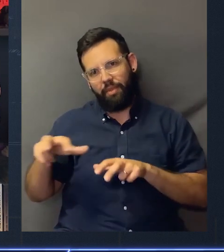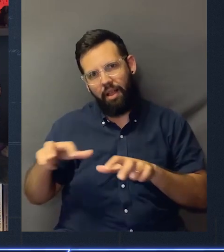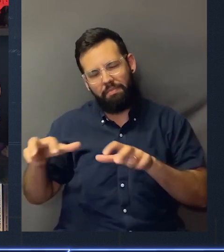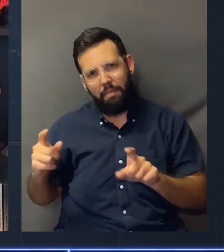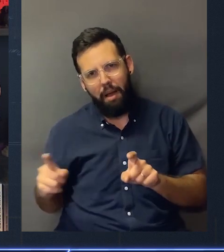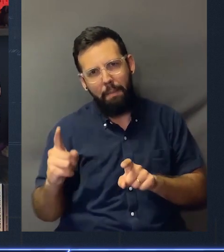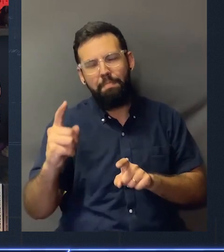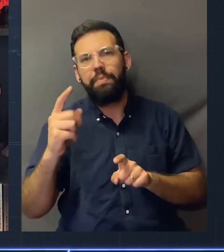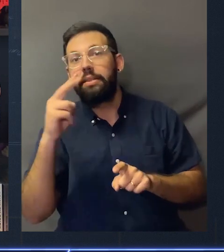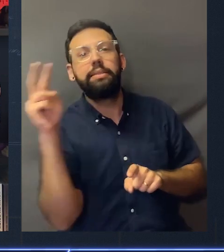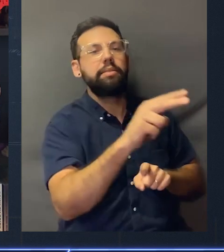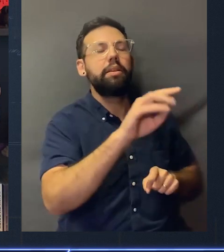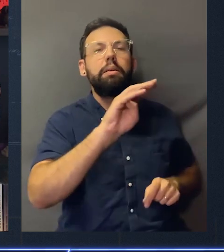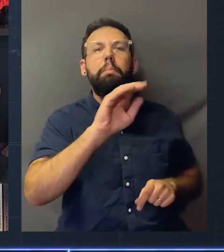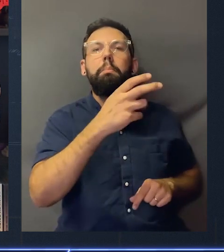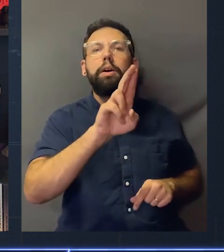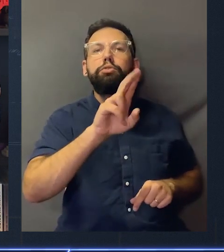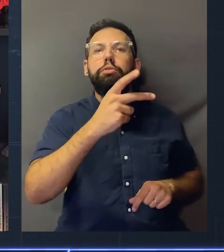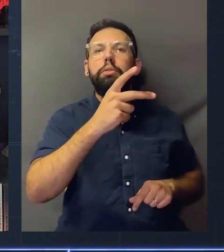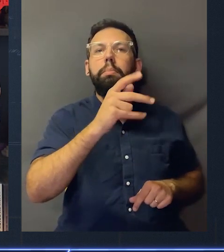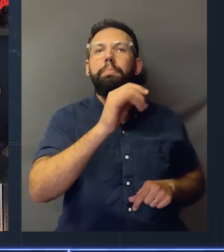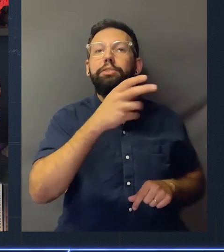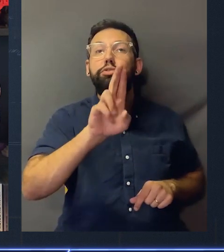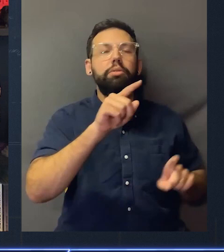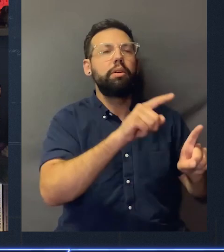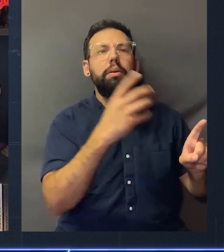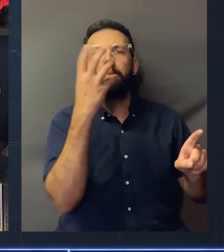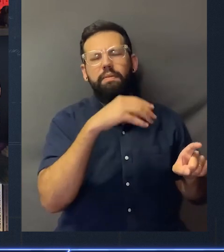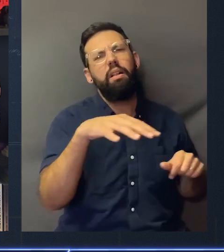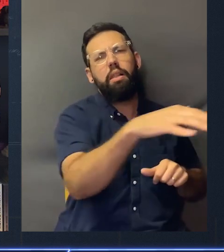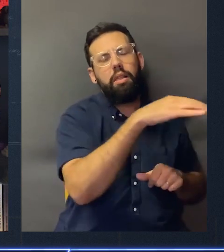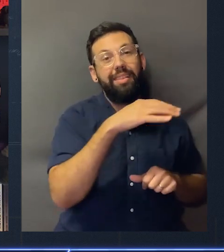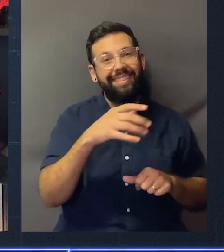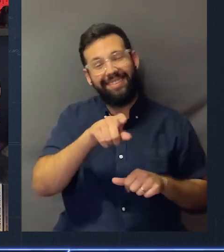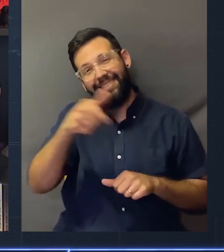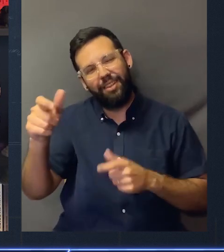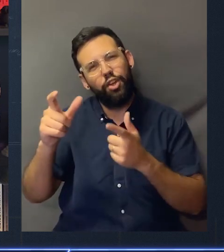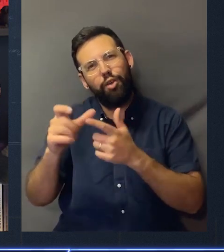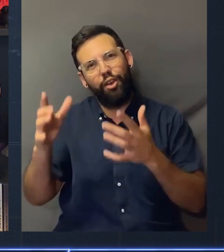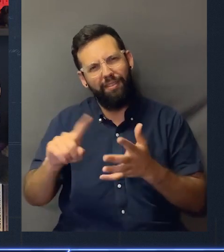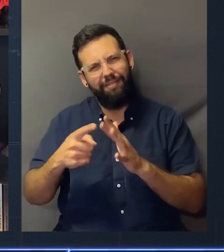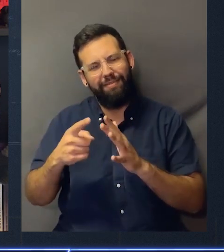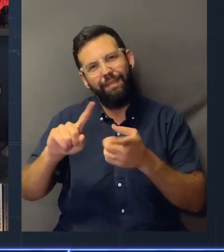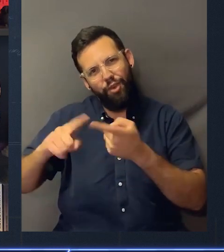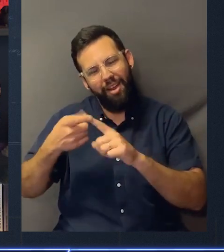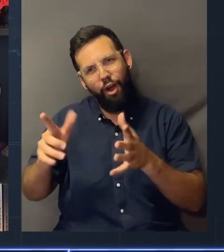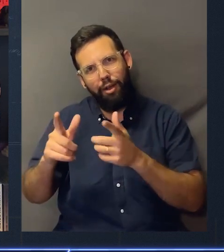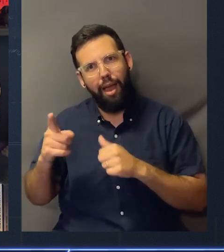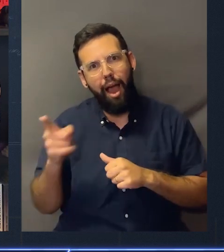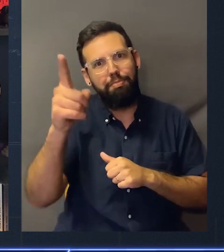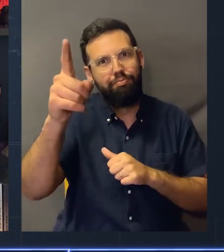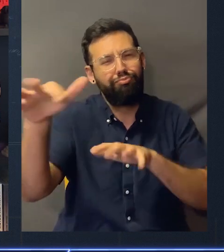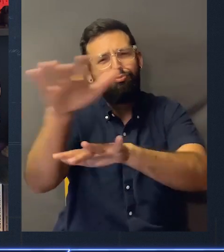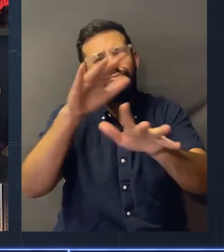views of Machu Picchu. We're still climbing, but our runner friend, well, he's summited and he's on the way back down. He